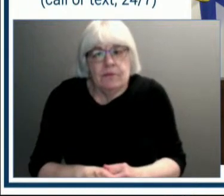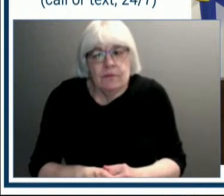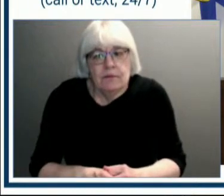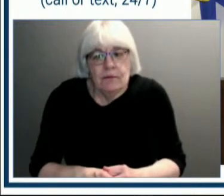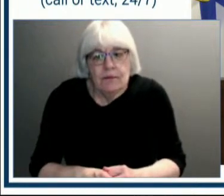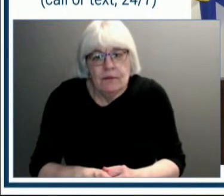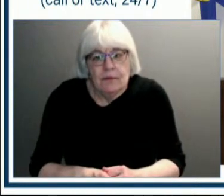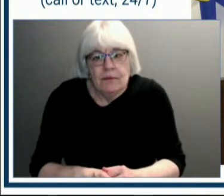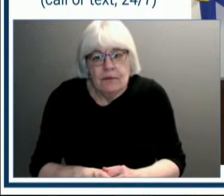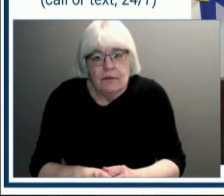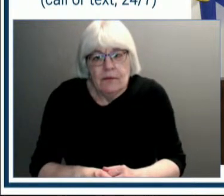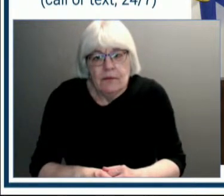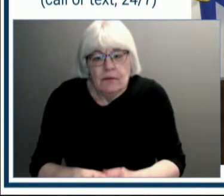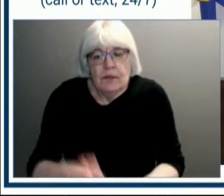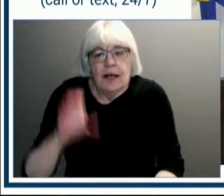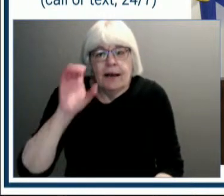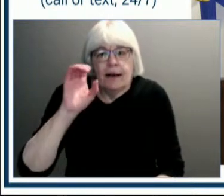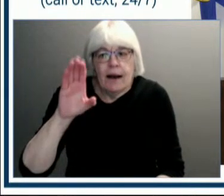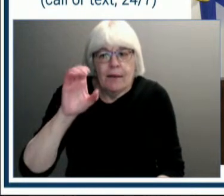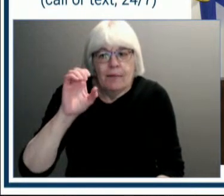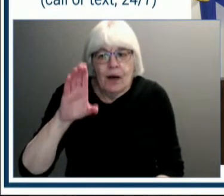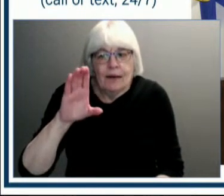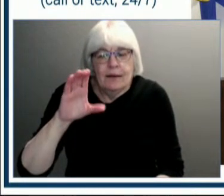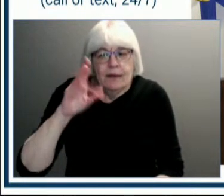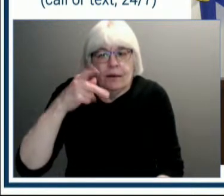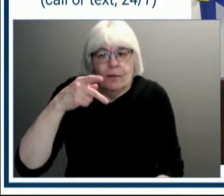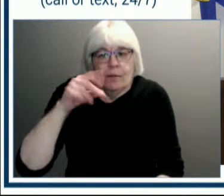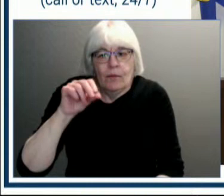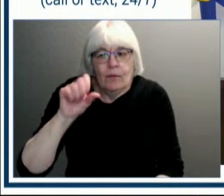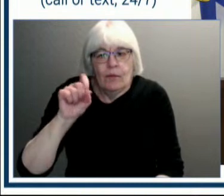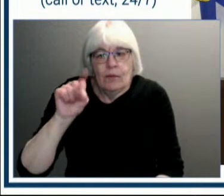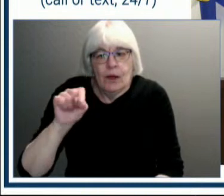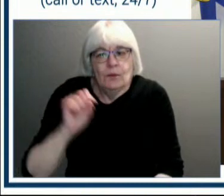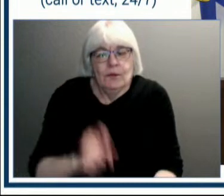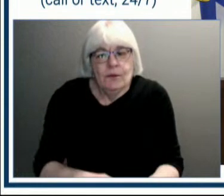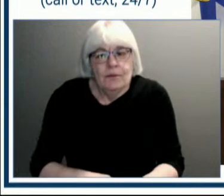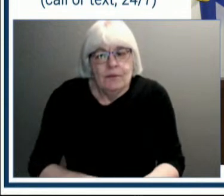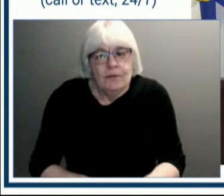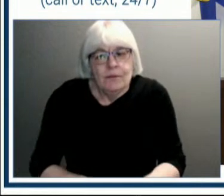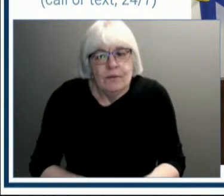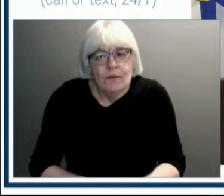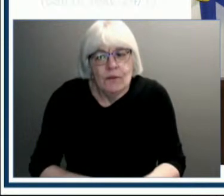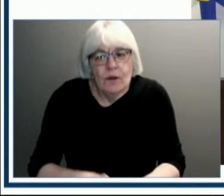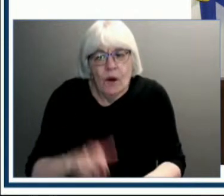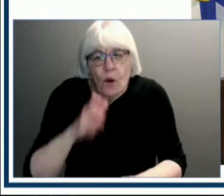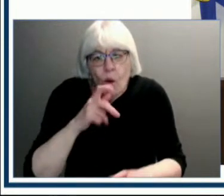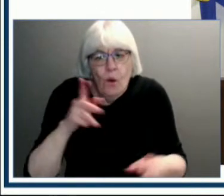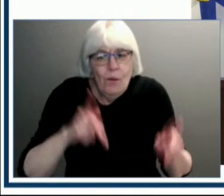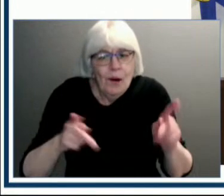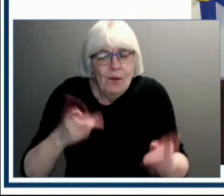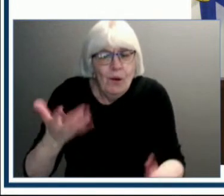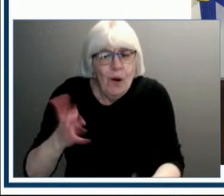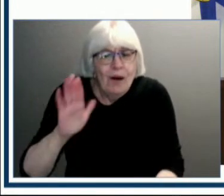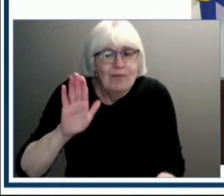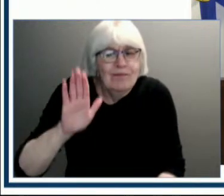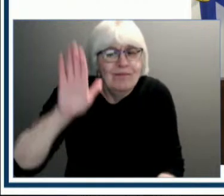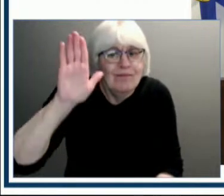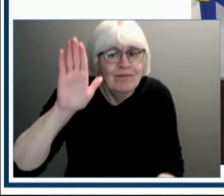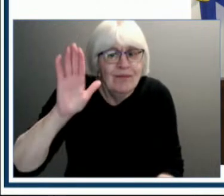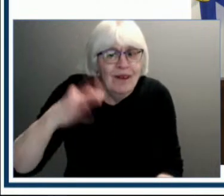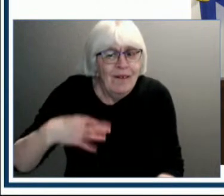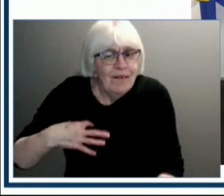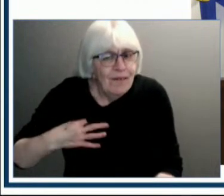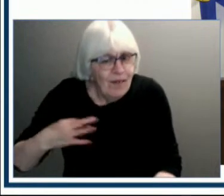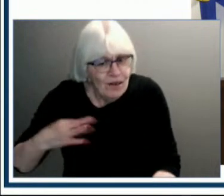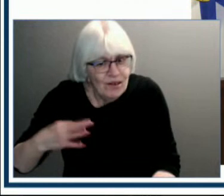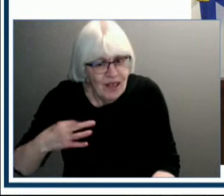I want to talk a little bit about the volunteers. I know we've got I'm assuming more volunteers have signed up